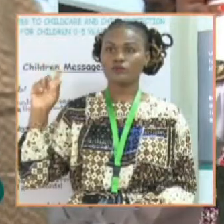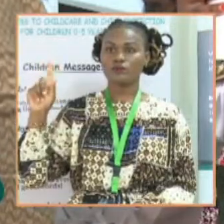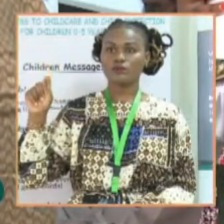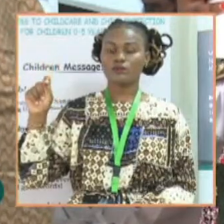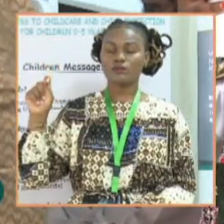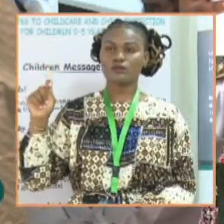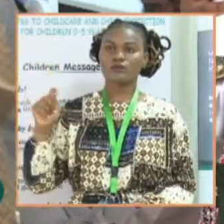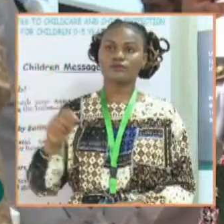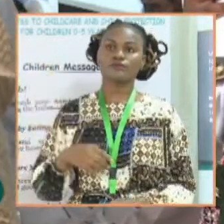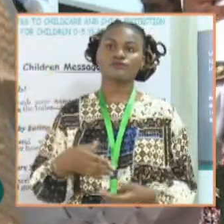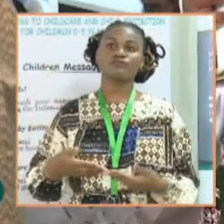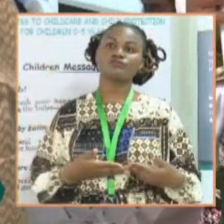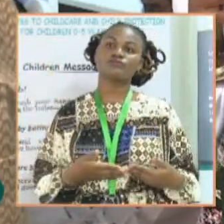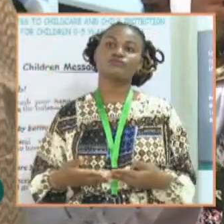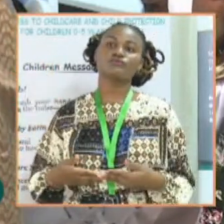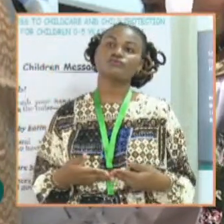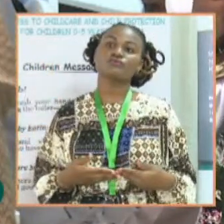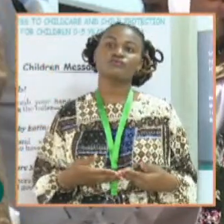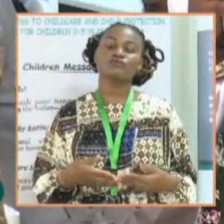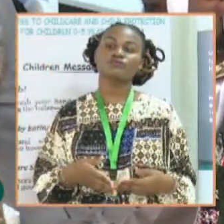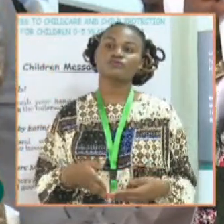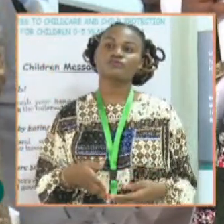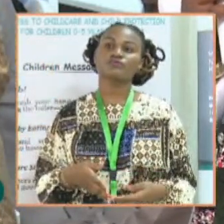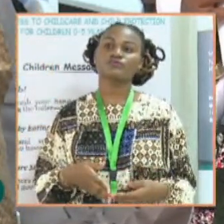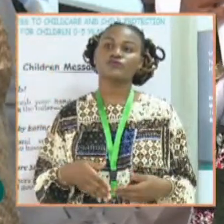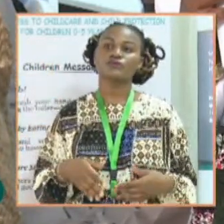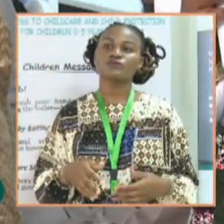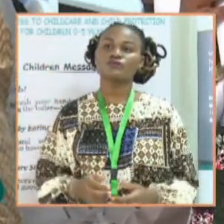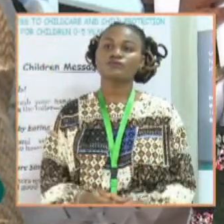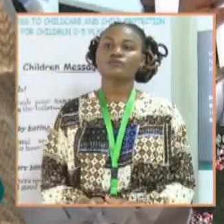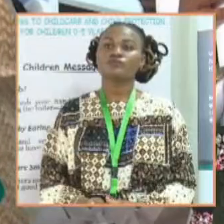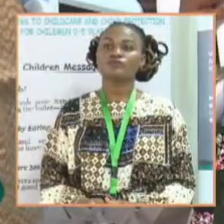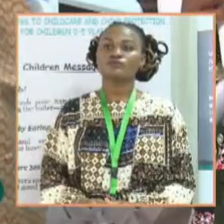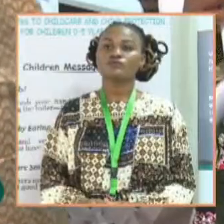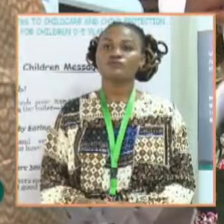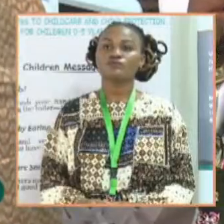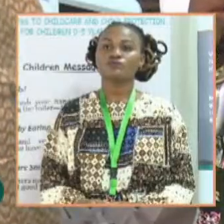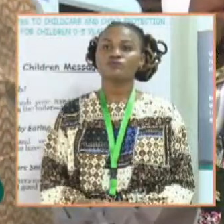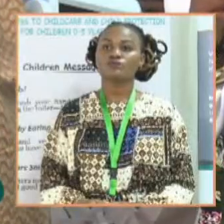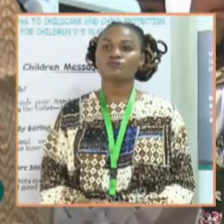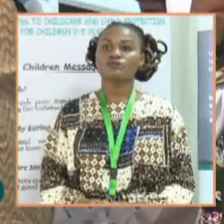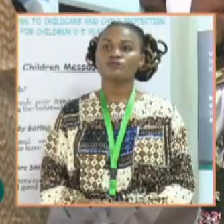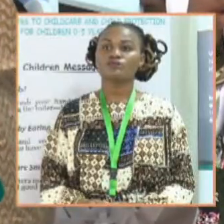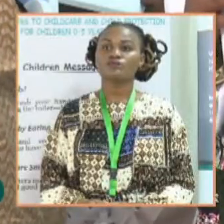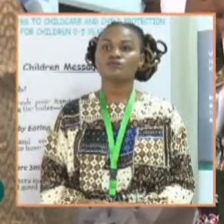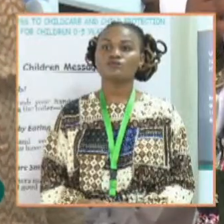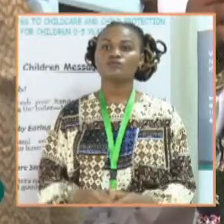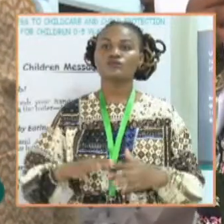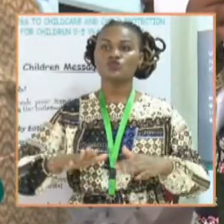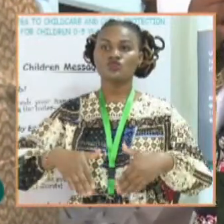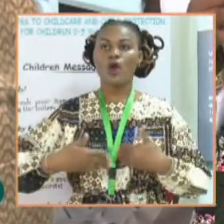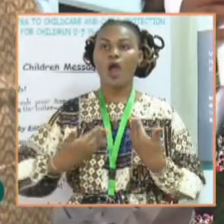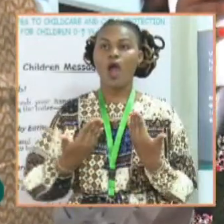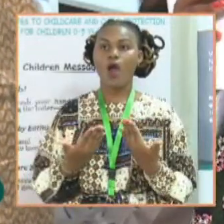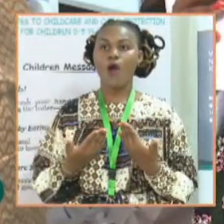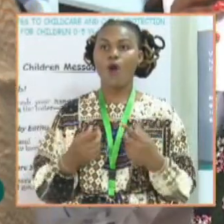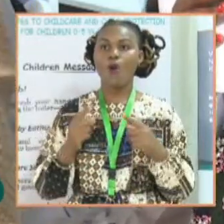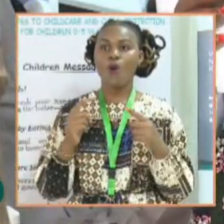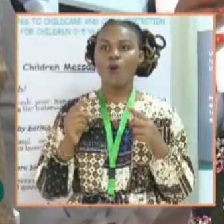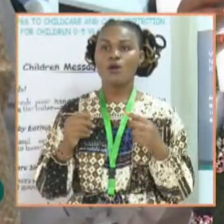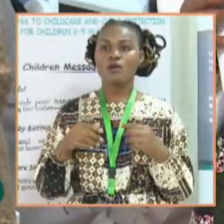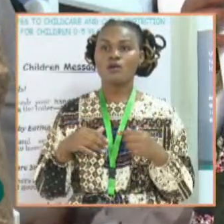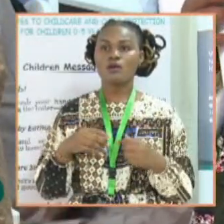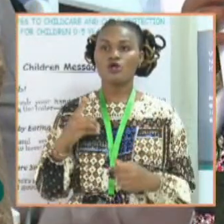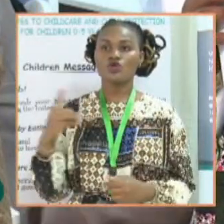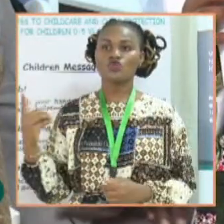to pull in and help, when actually we should be fertilizing the child. Okay. The language is, I'm thinking